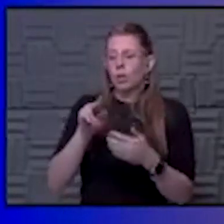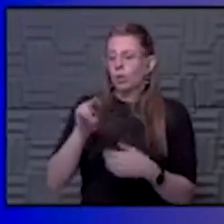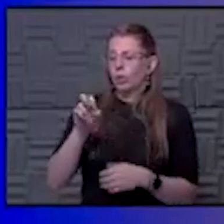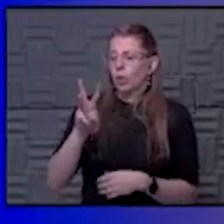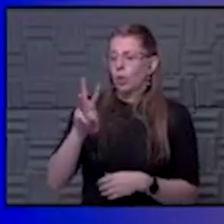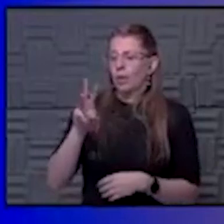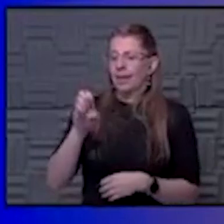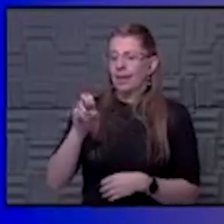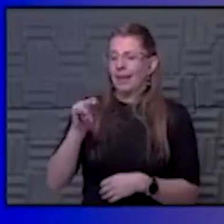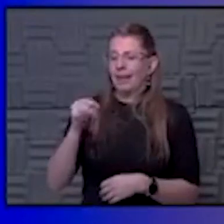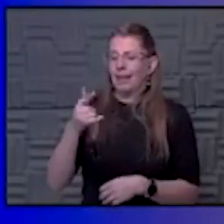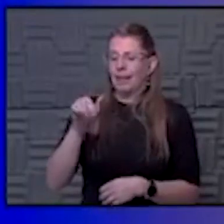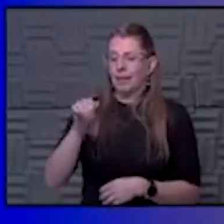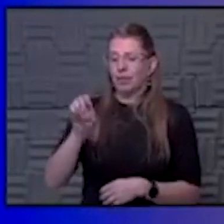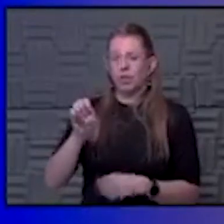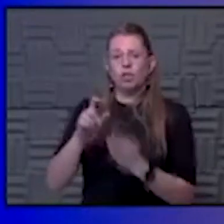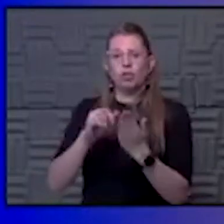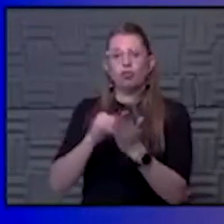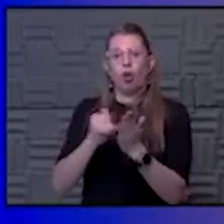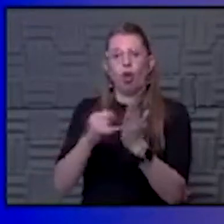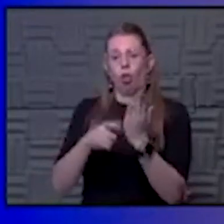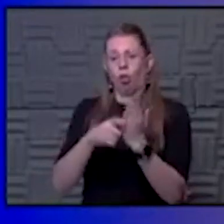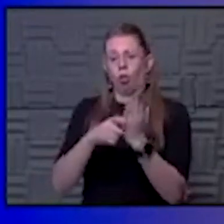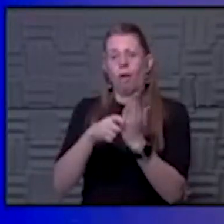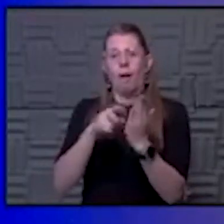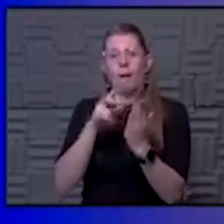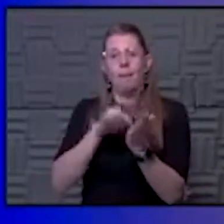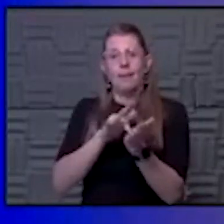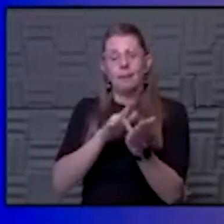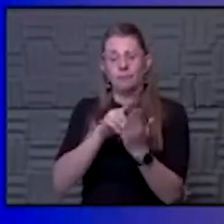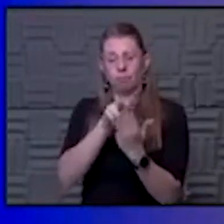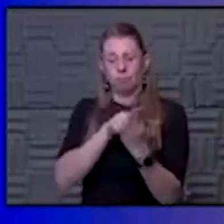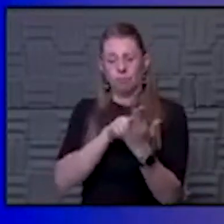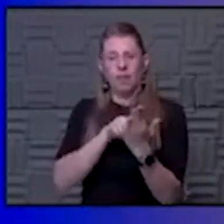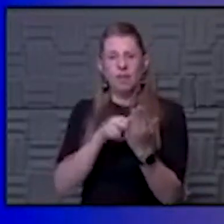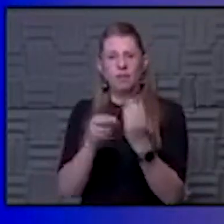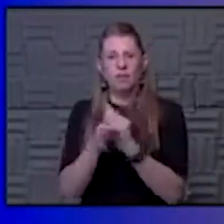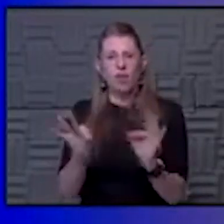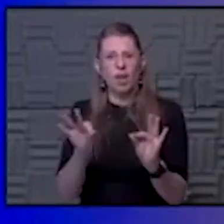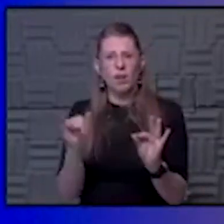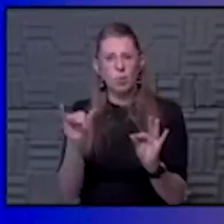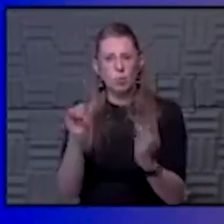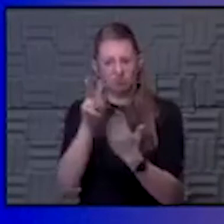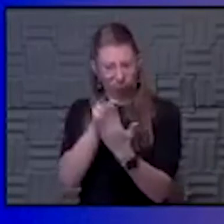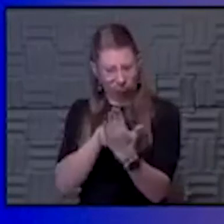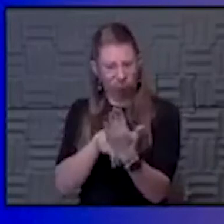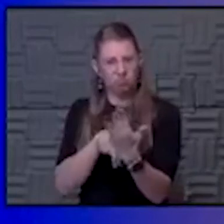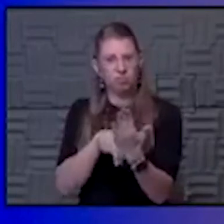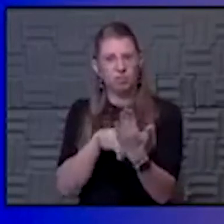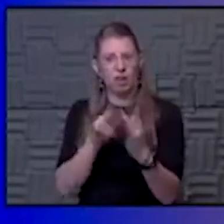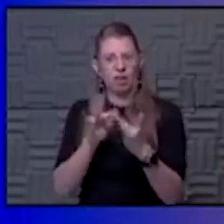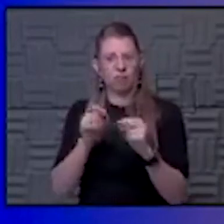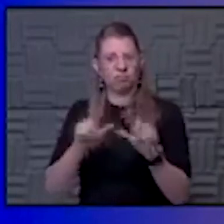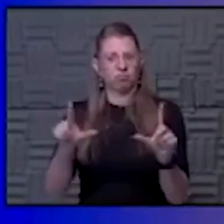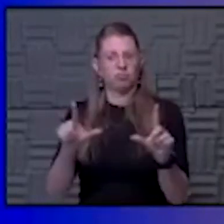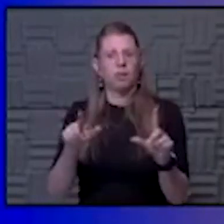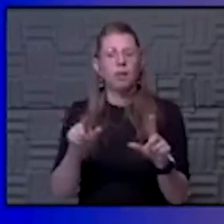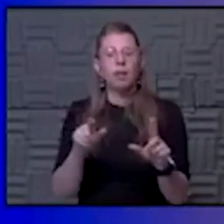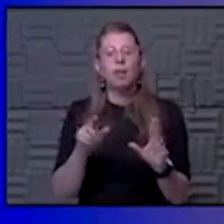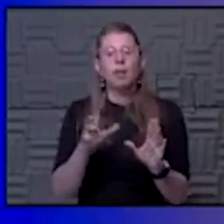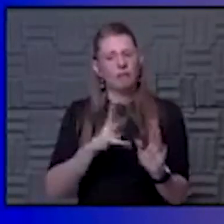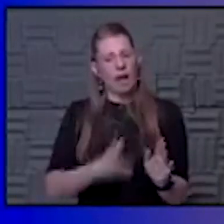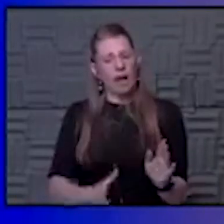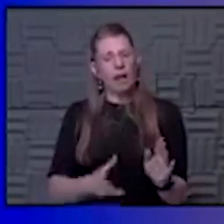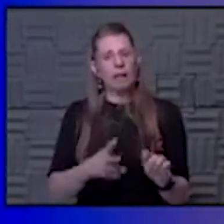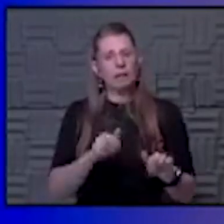those COVID-19 articles are free for public use as well. So if you're hesitant, that's fine. There's nothing wrong with that. But make sure you're